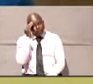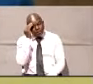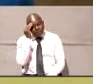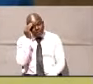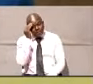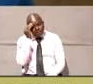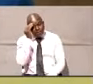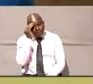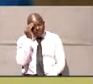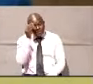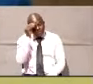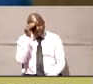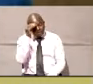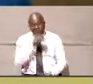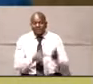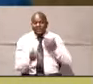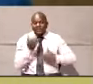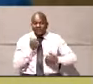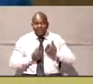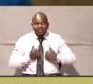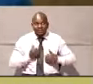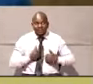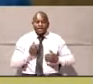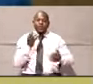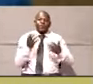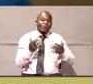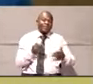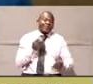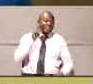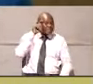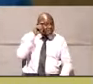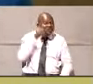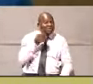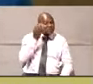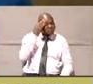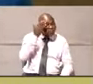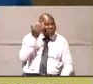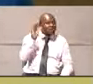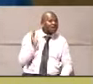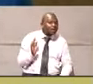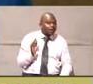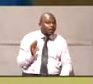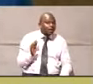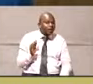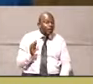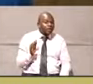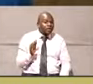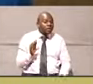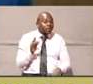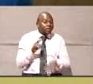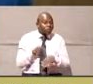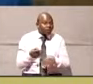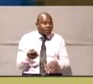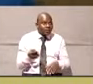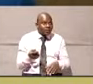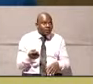very interesting. You may think you know much, but when you...